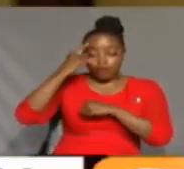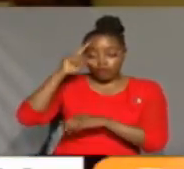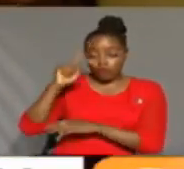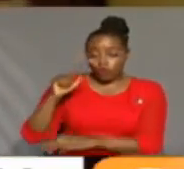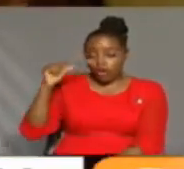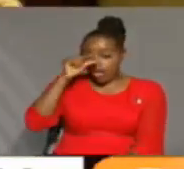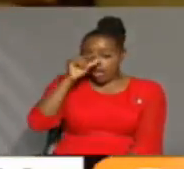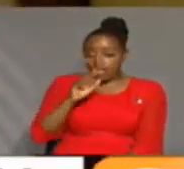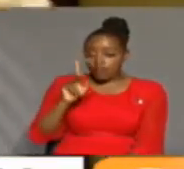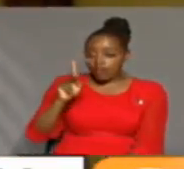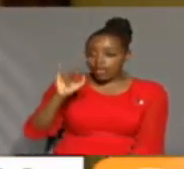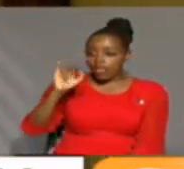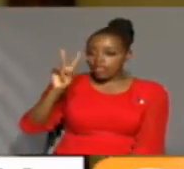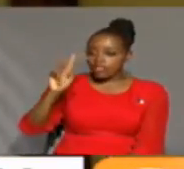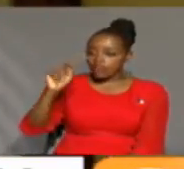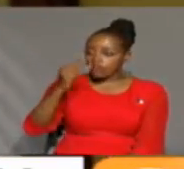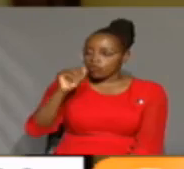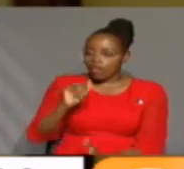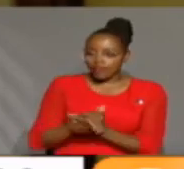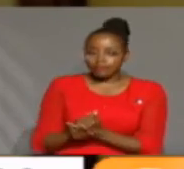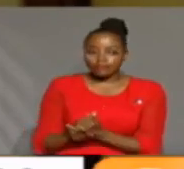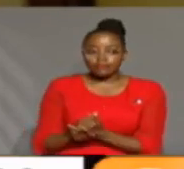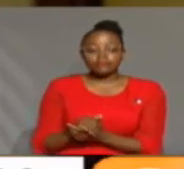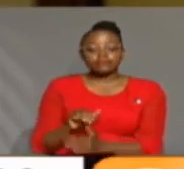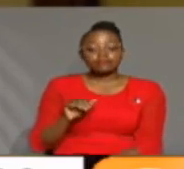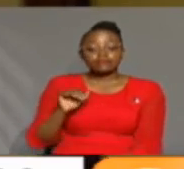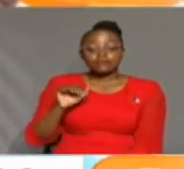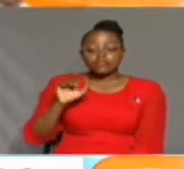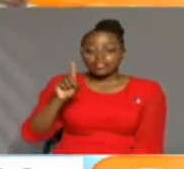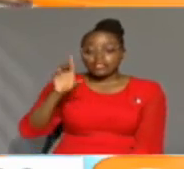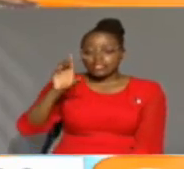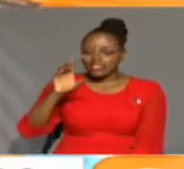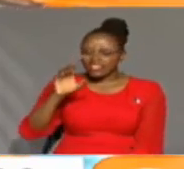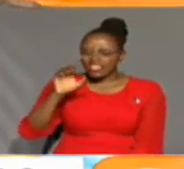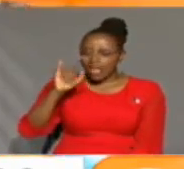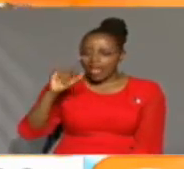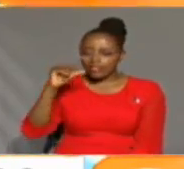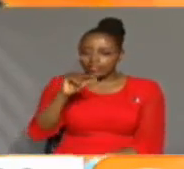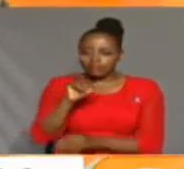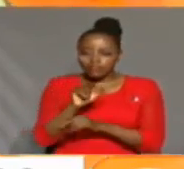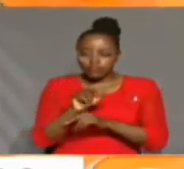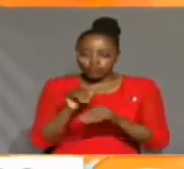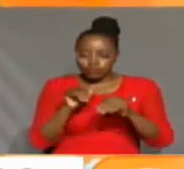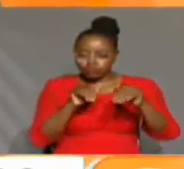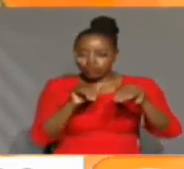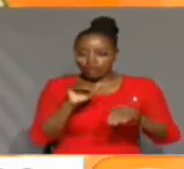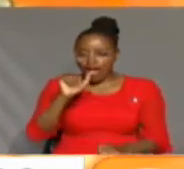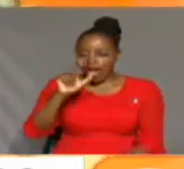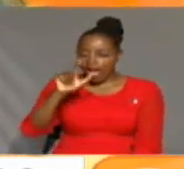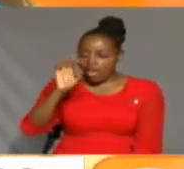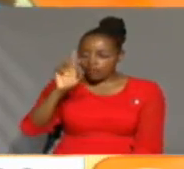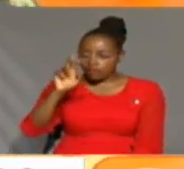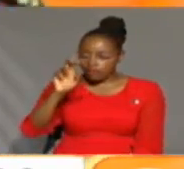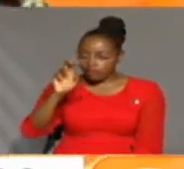Kibwana. Inspector General of Police Hilary Mutyambai has been asked to frog march Dr. Alfred Mutua for his